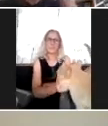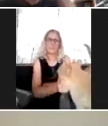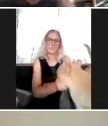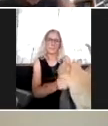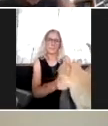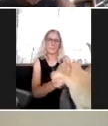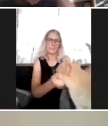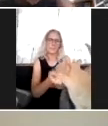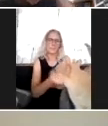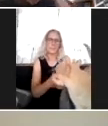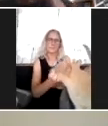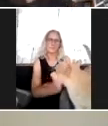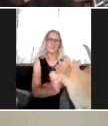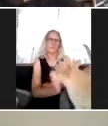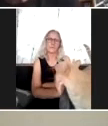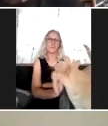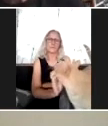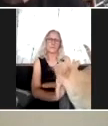planet Earth.